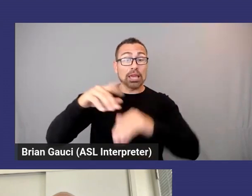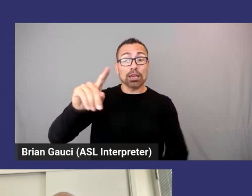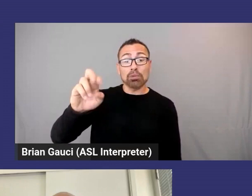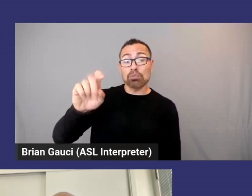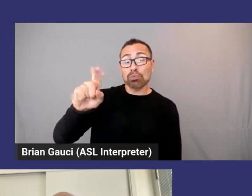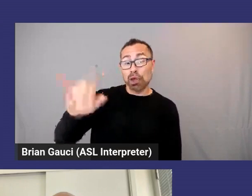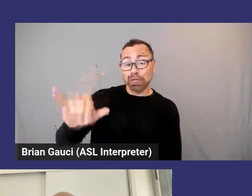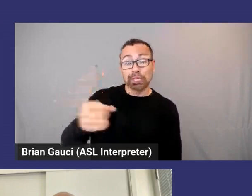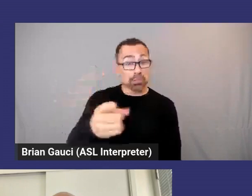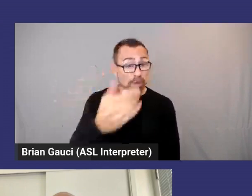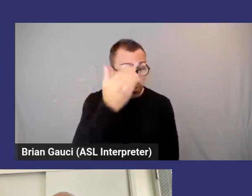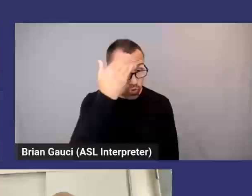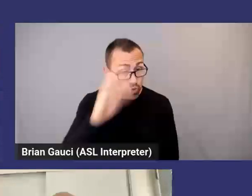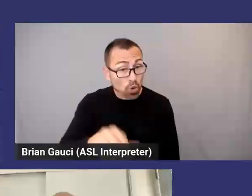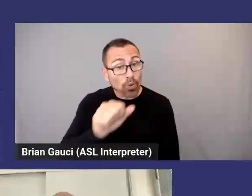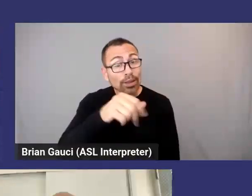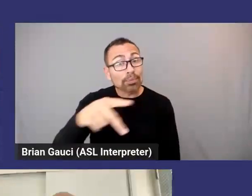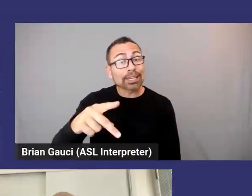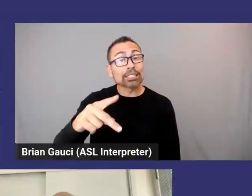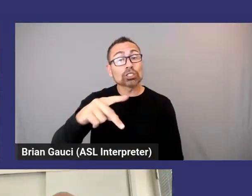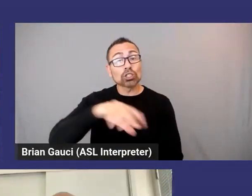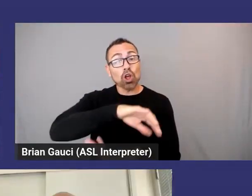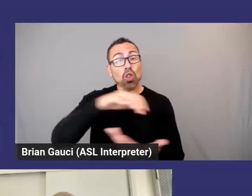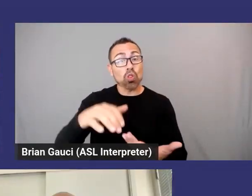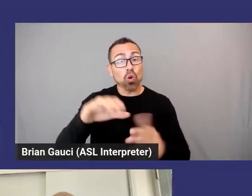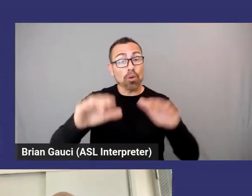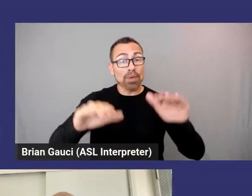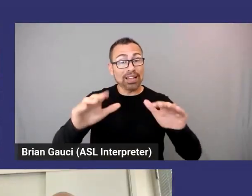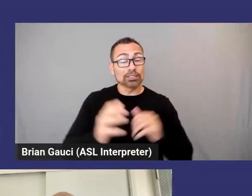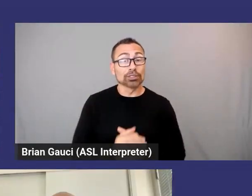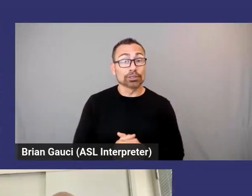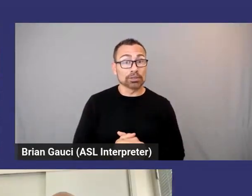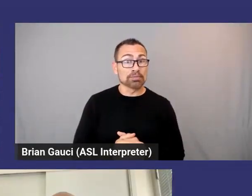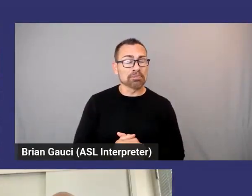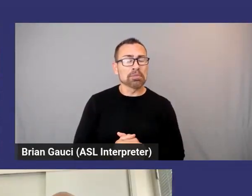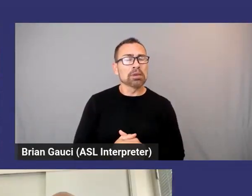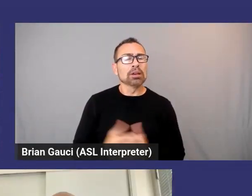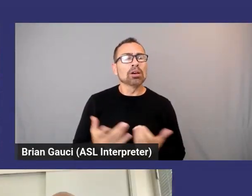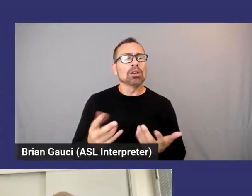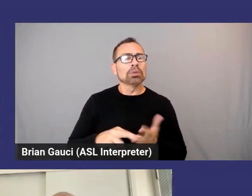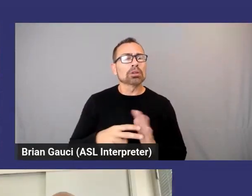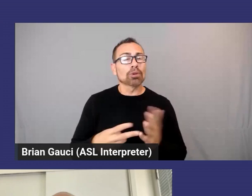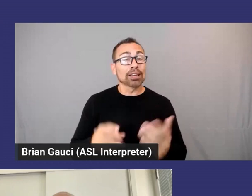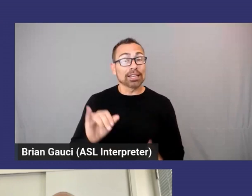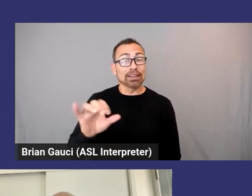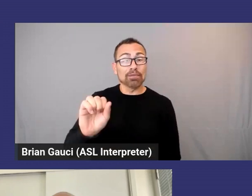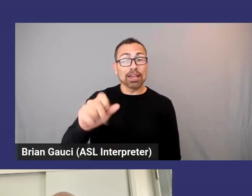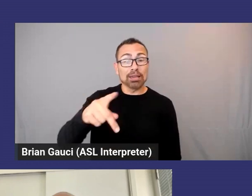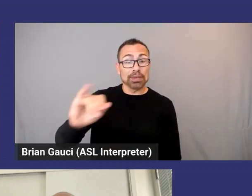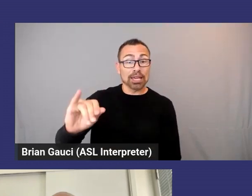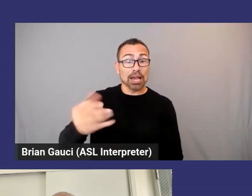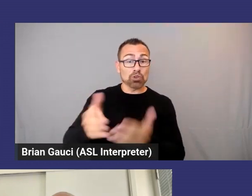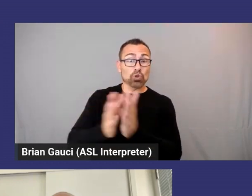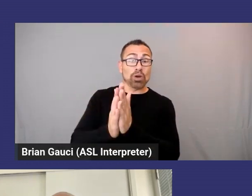the thing that says, hey, if my API request comes in and it has a path that says